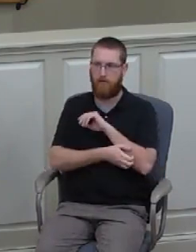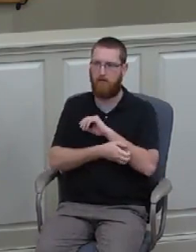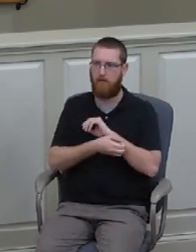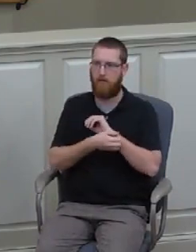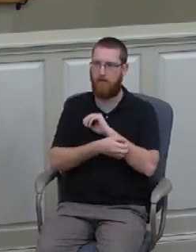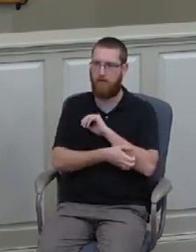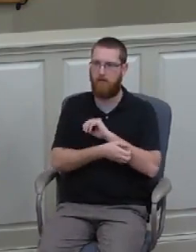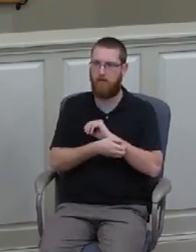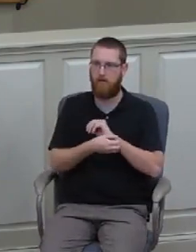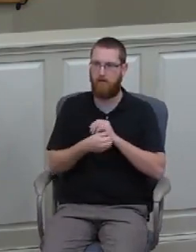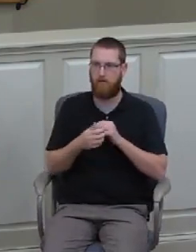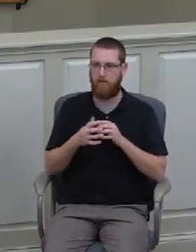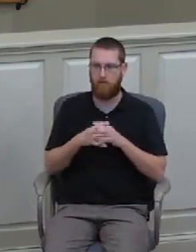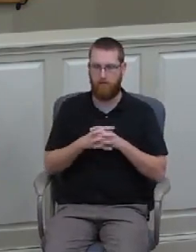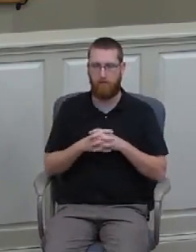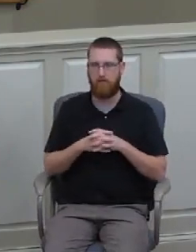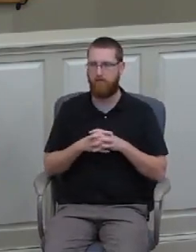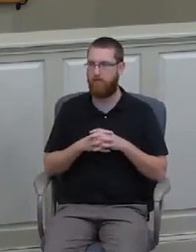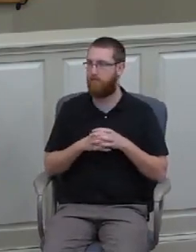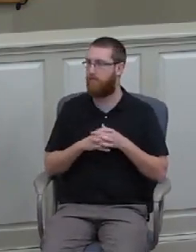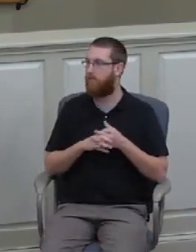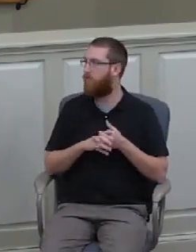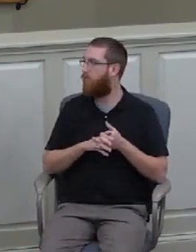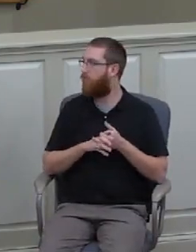Absolutely agree. So.